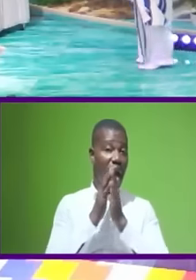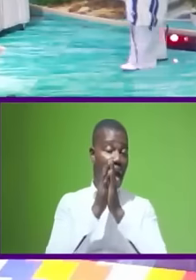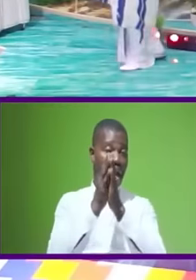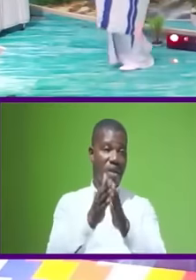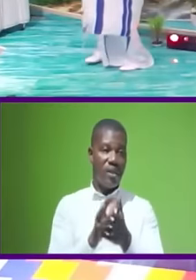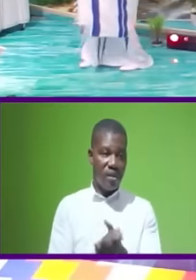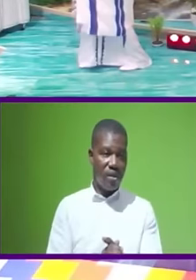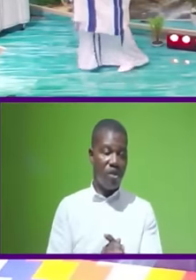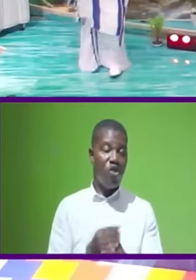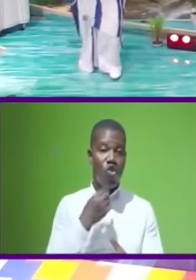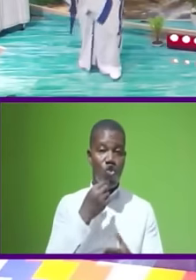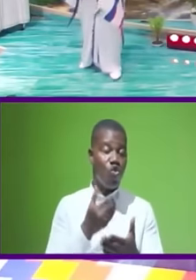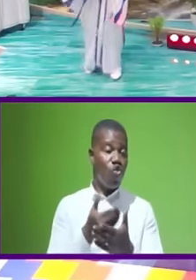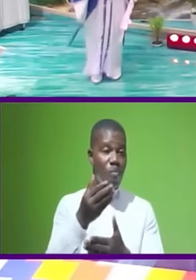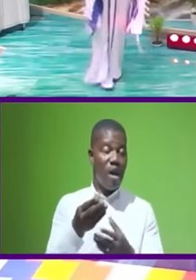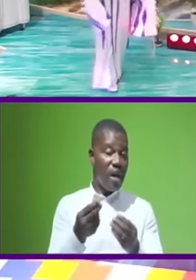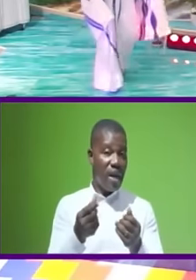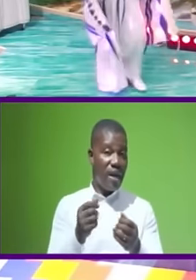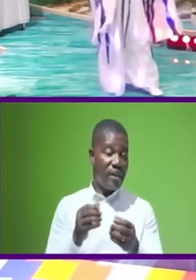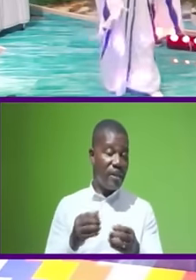portion.